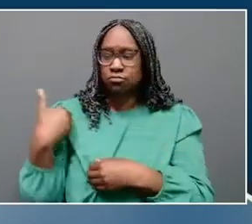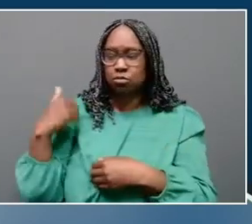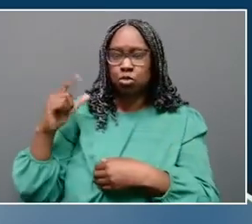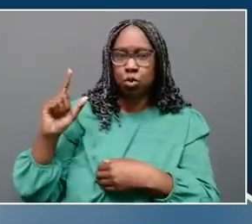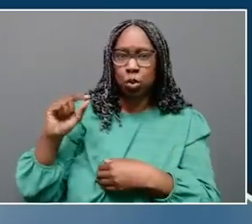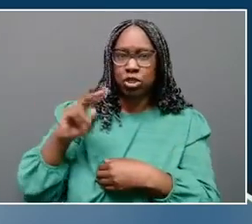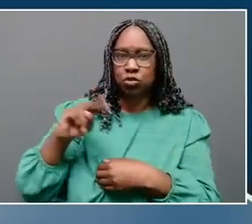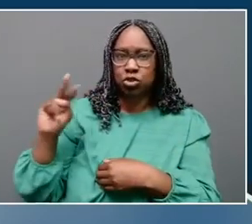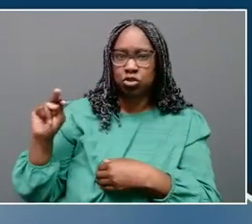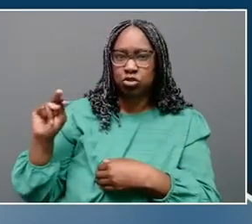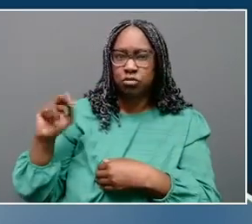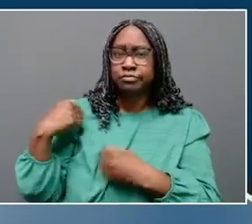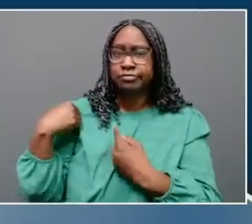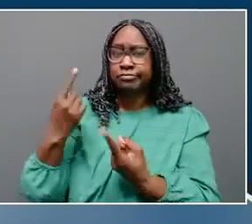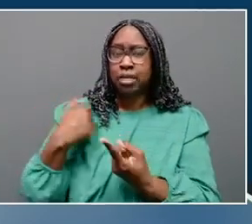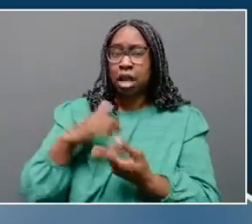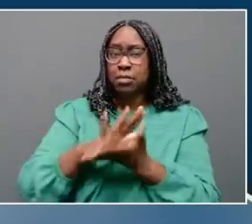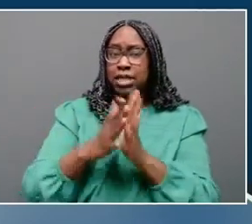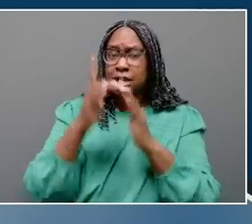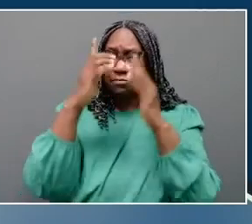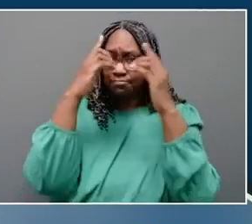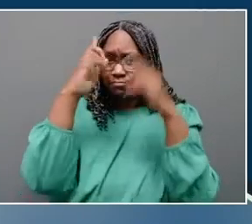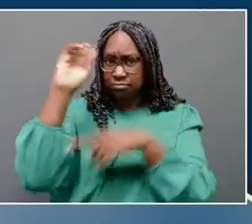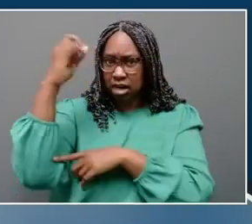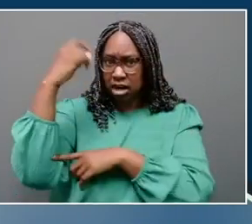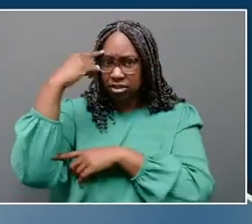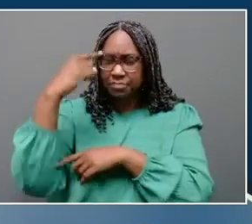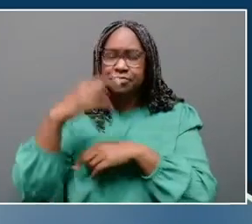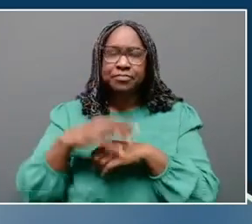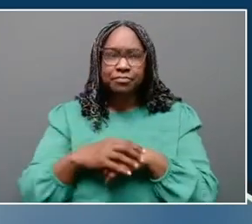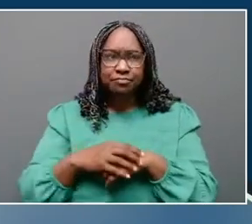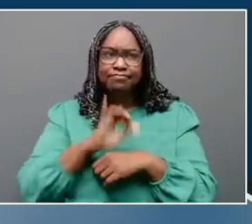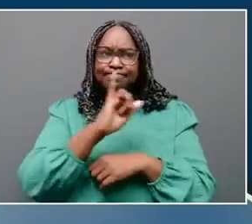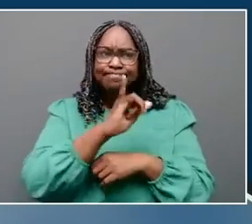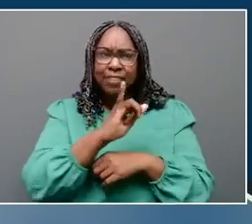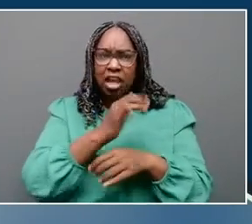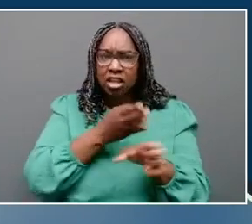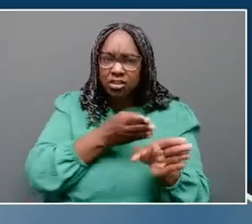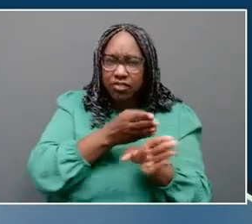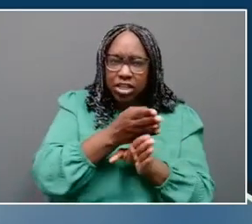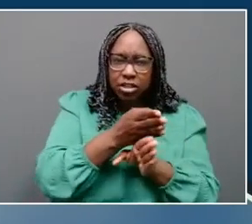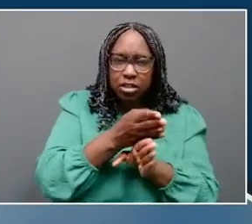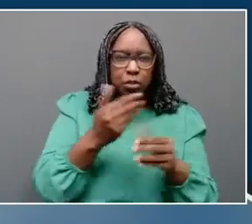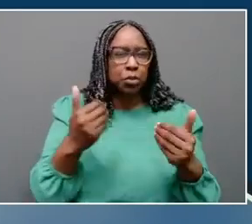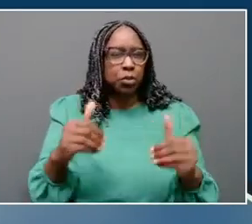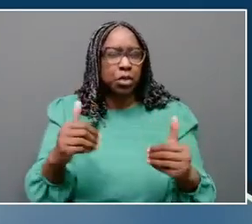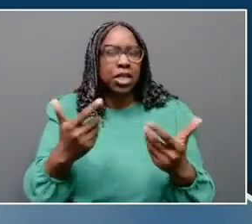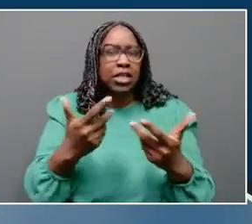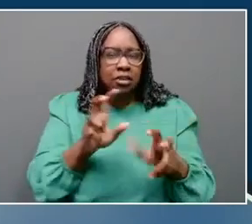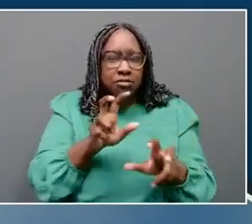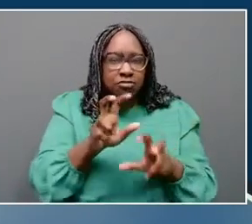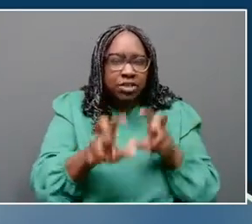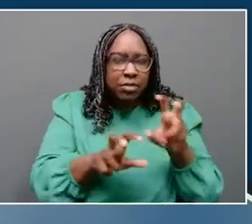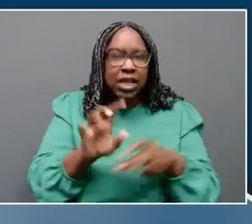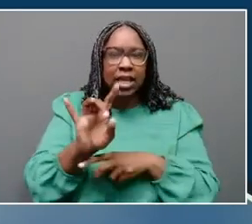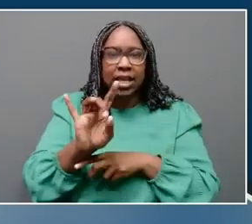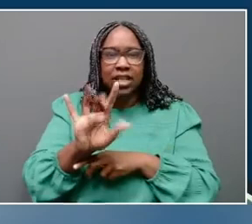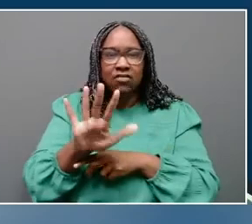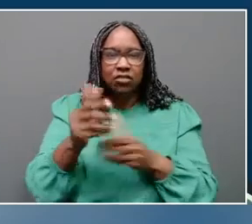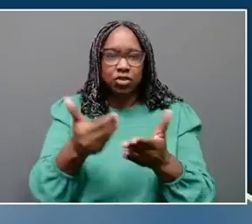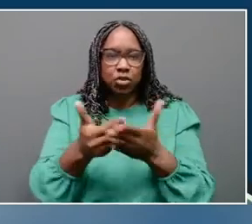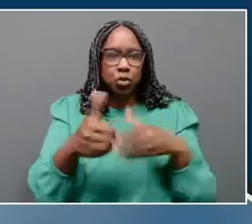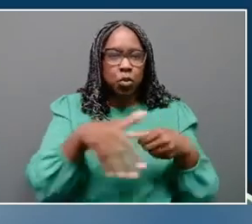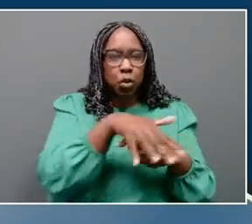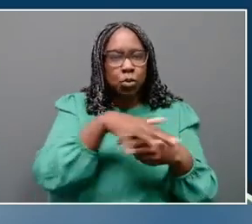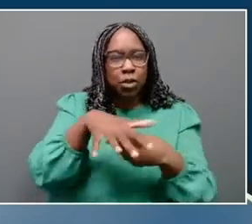Commonwealth spirits industry has had by far its most significant years of investment, with 85 new location and